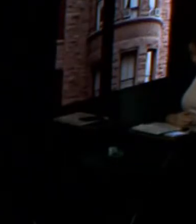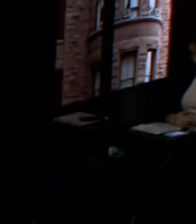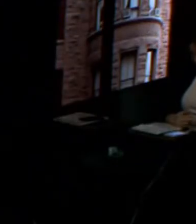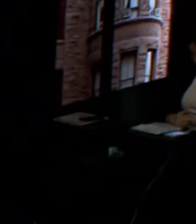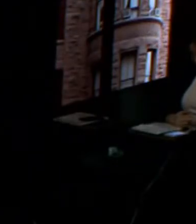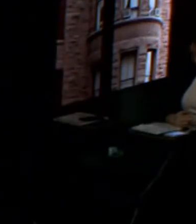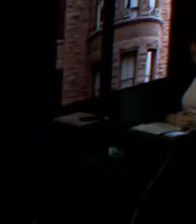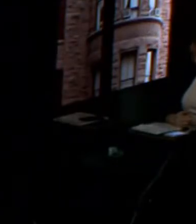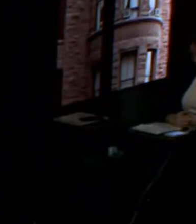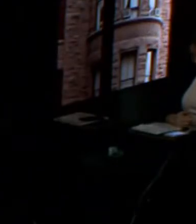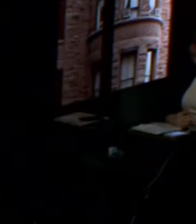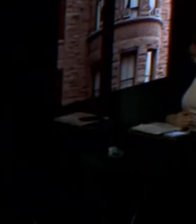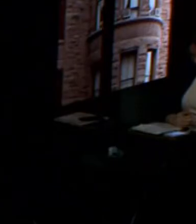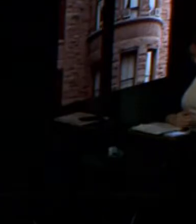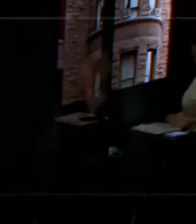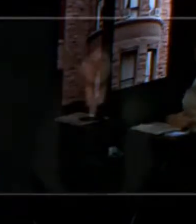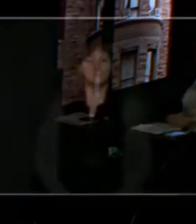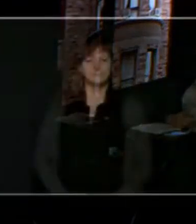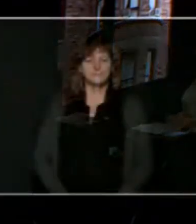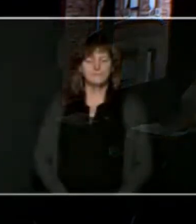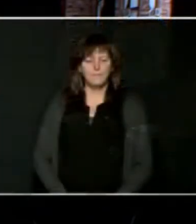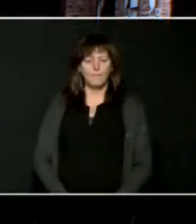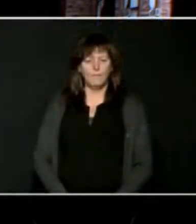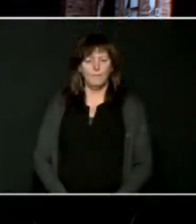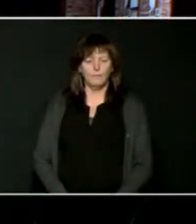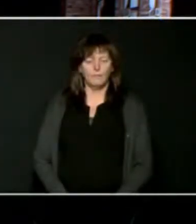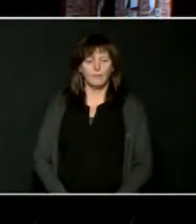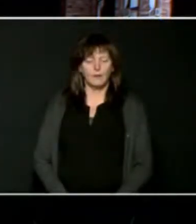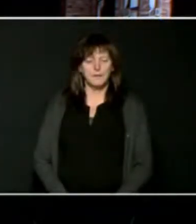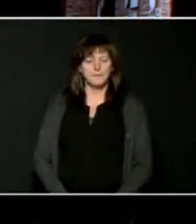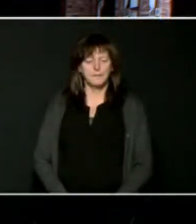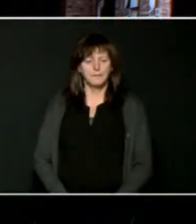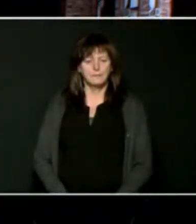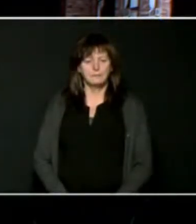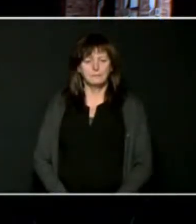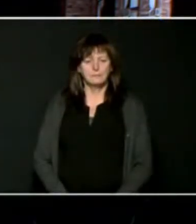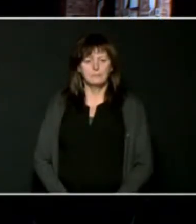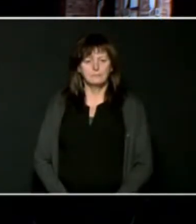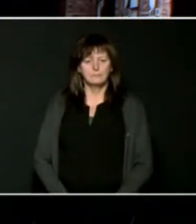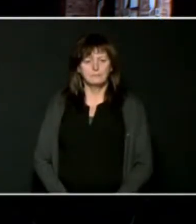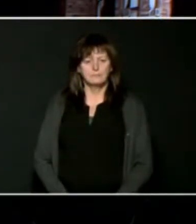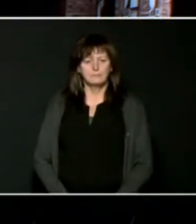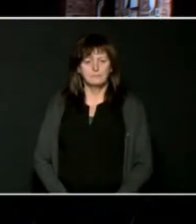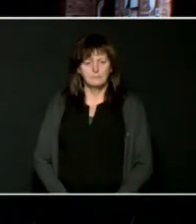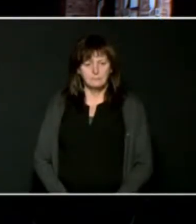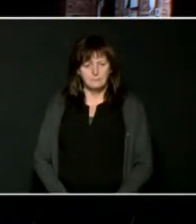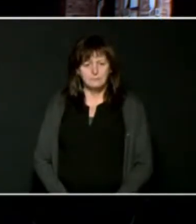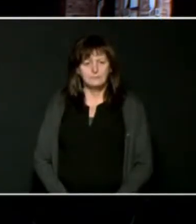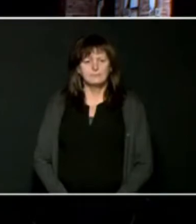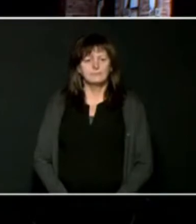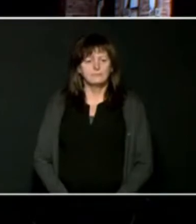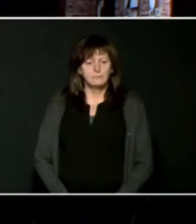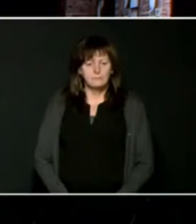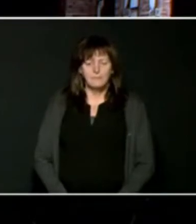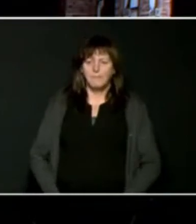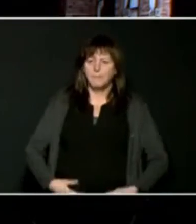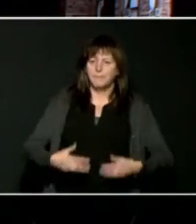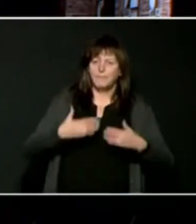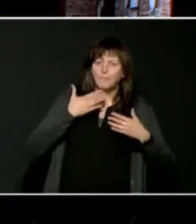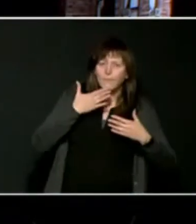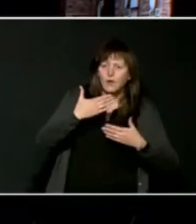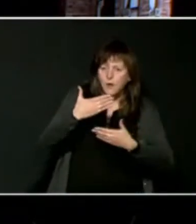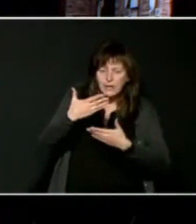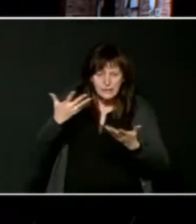turn it over to them for some remarks. Well, good morning, and it is a morning one. We're doing one this morning at 10